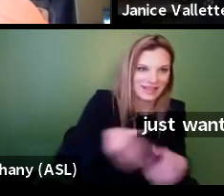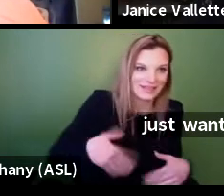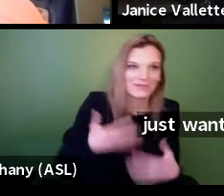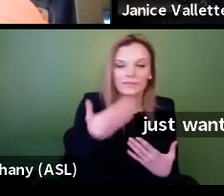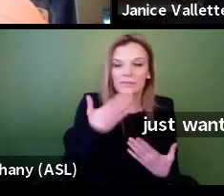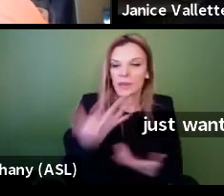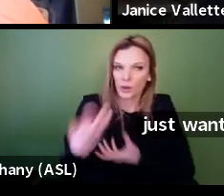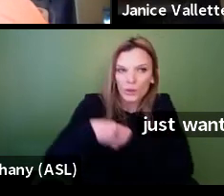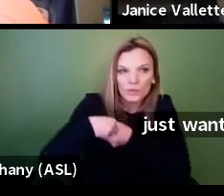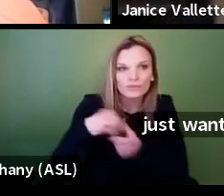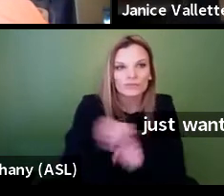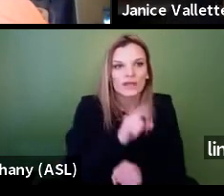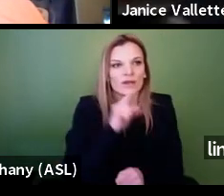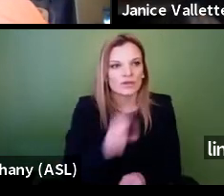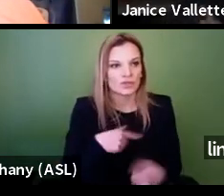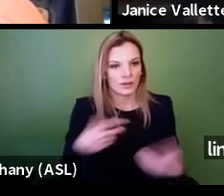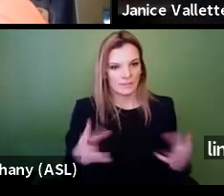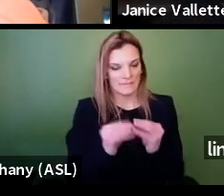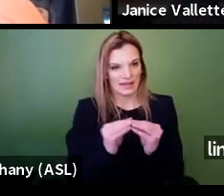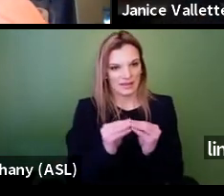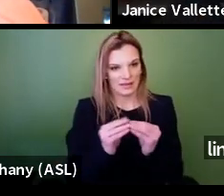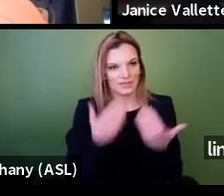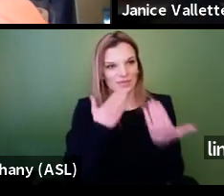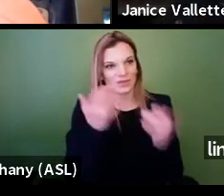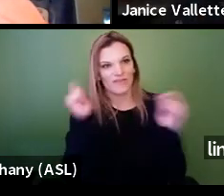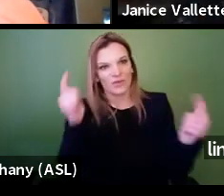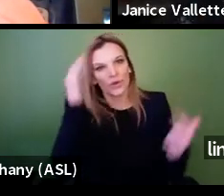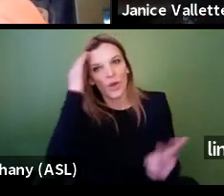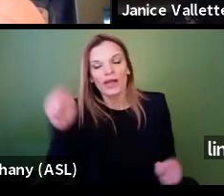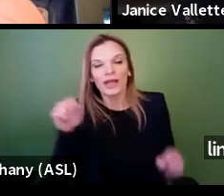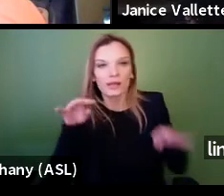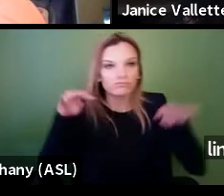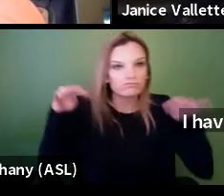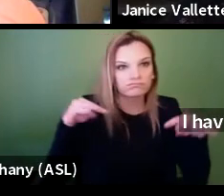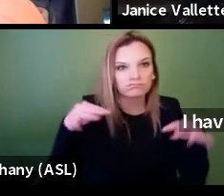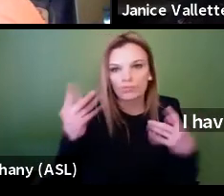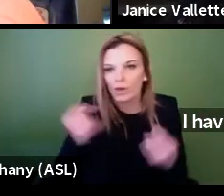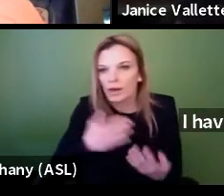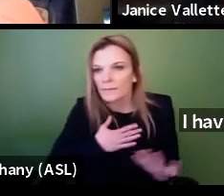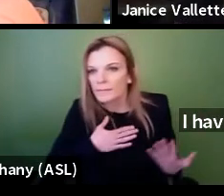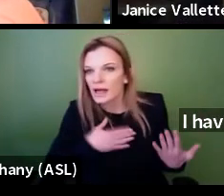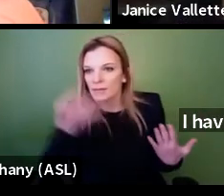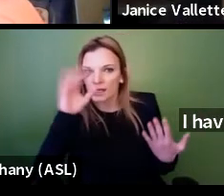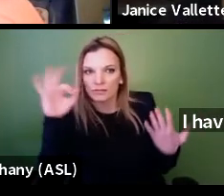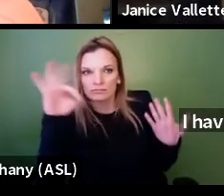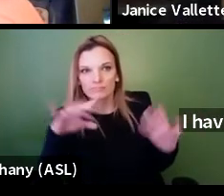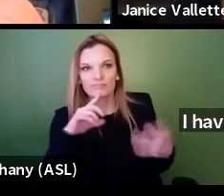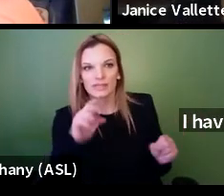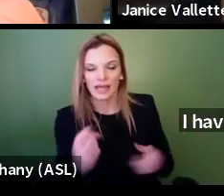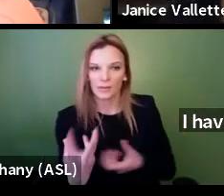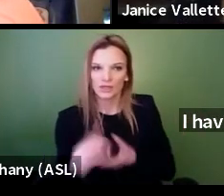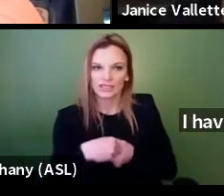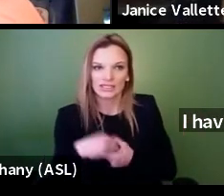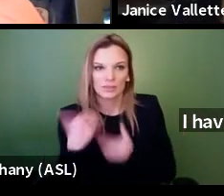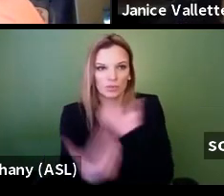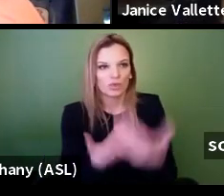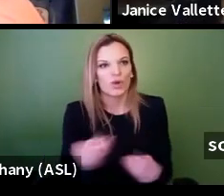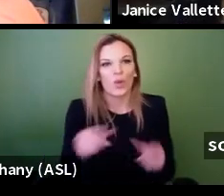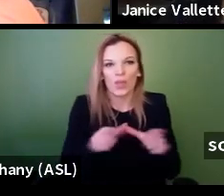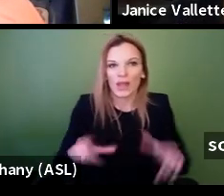inclusion as it relates to this meeting, so everyone knows that they can offer input, be participating in the process. There's no